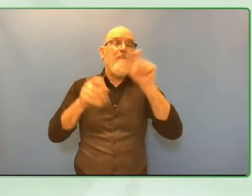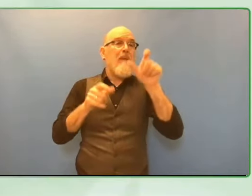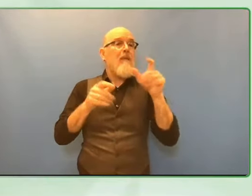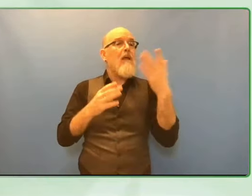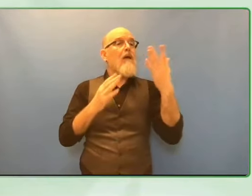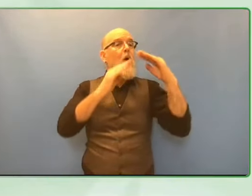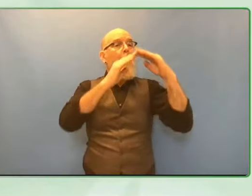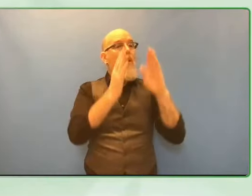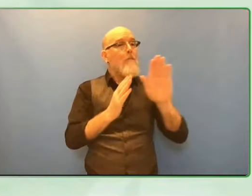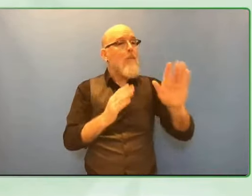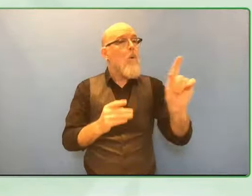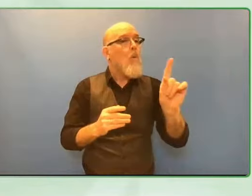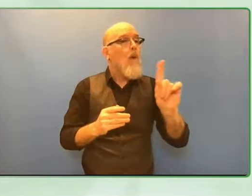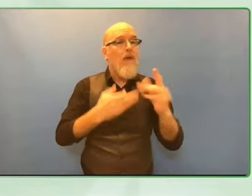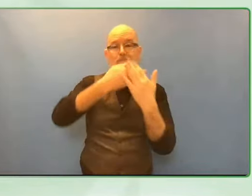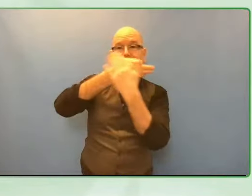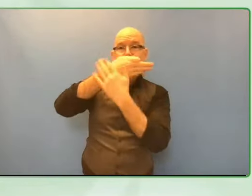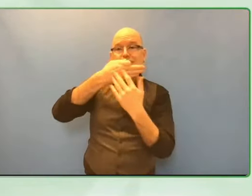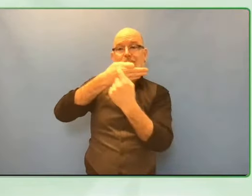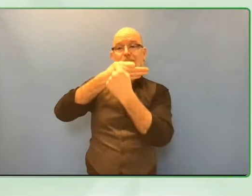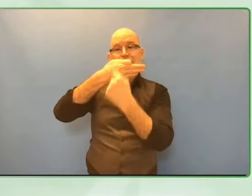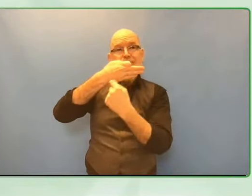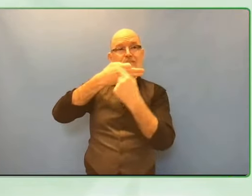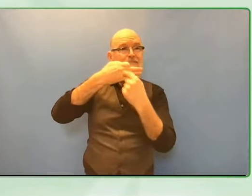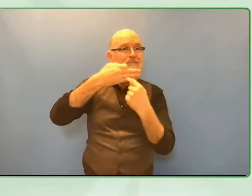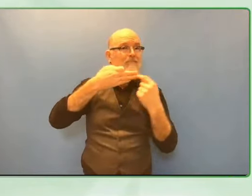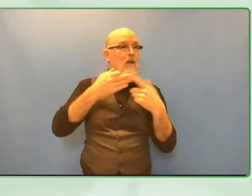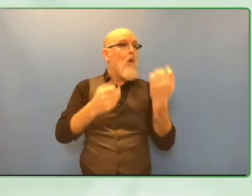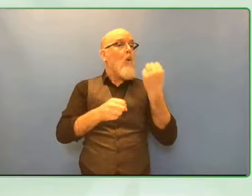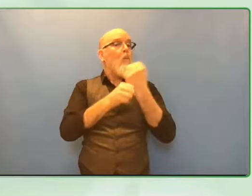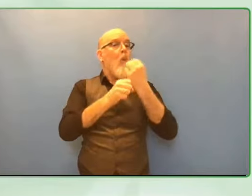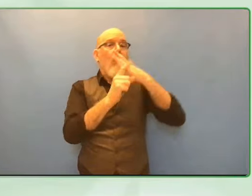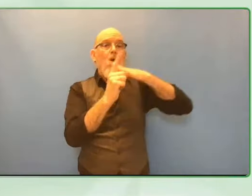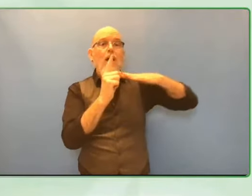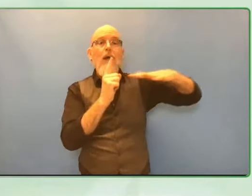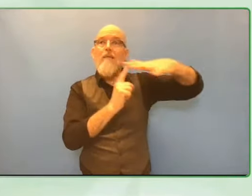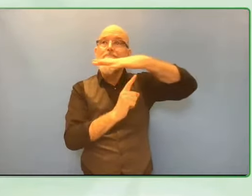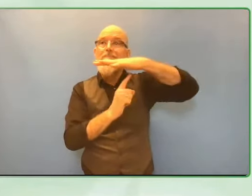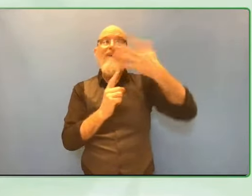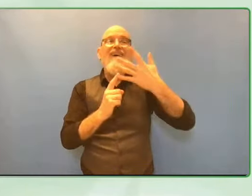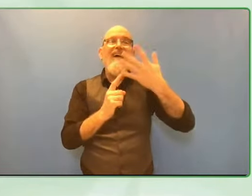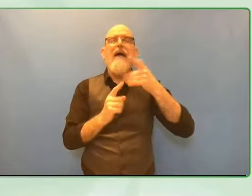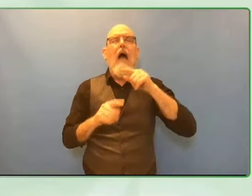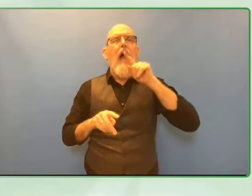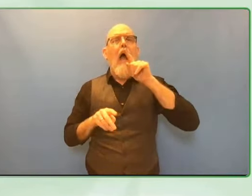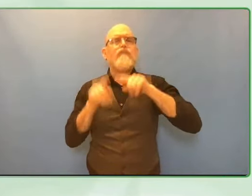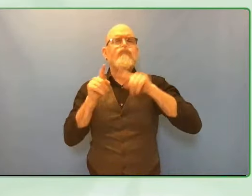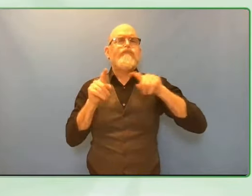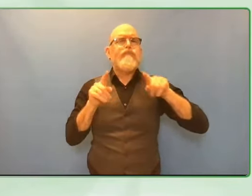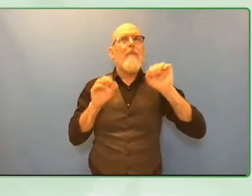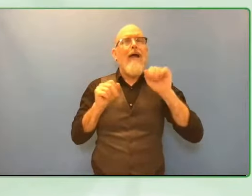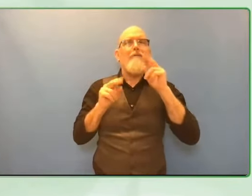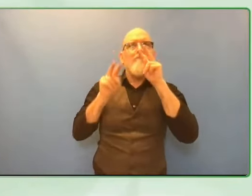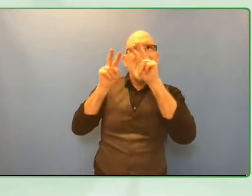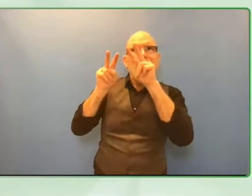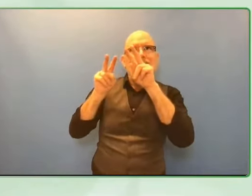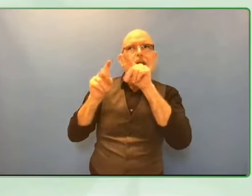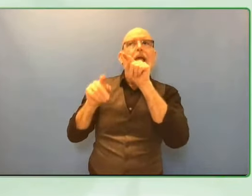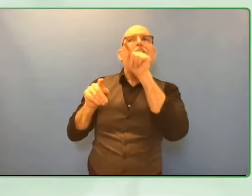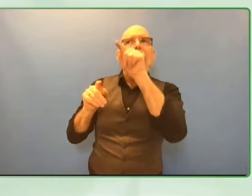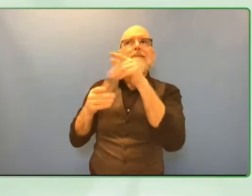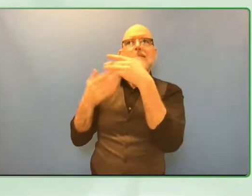But basically, it's also important to go there to gain the experience they need to better understand how the company works, what's